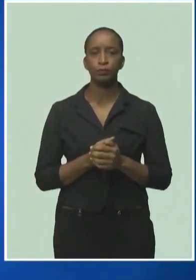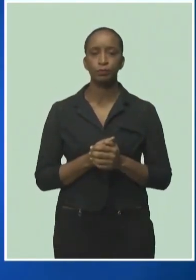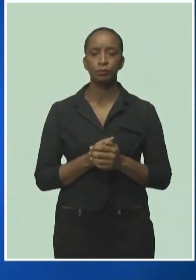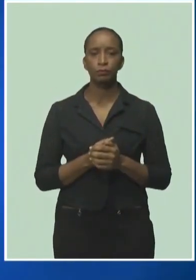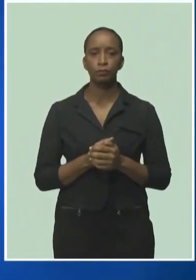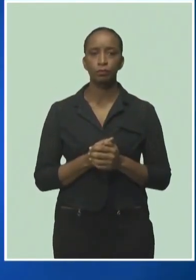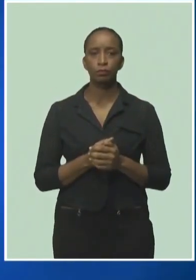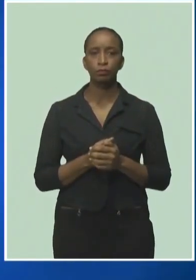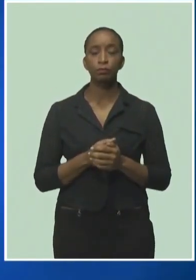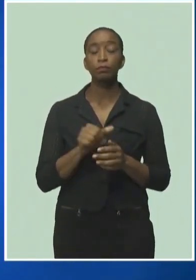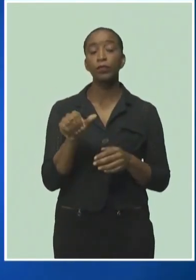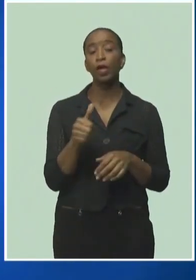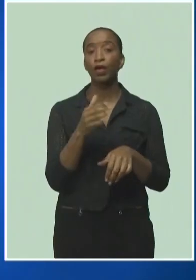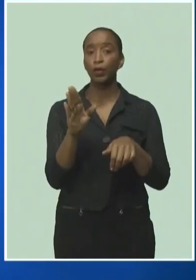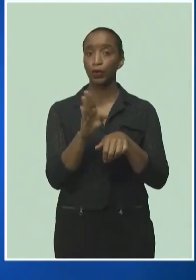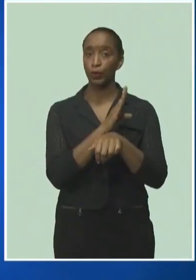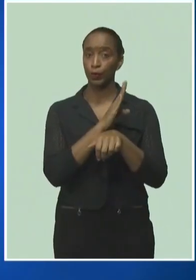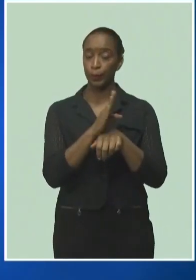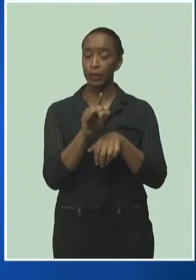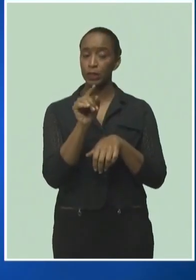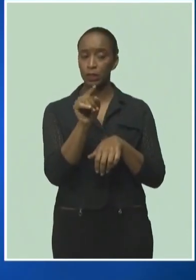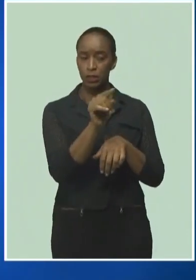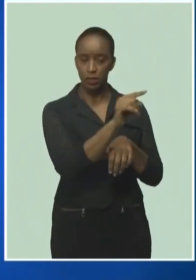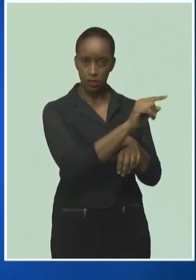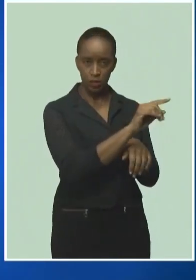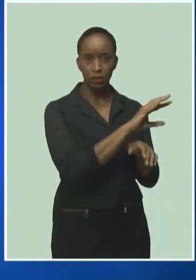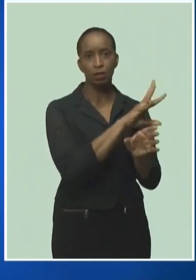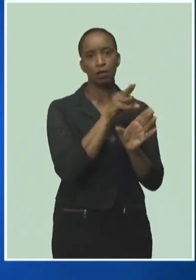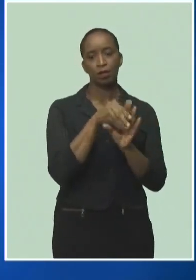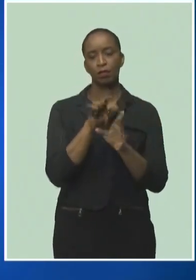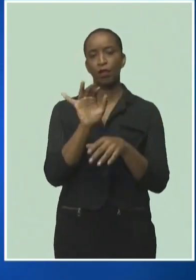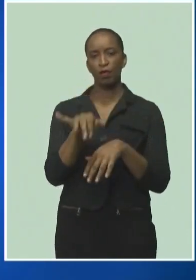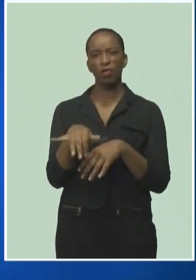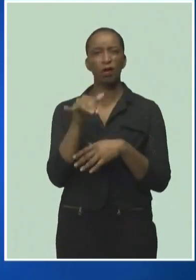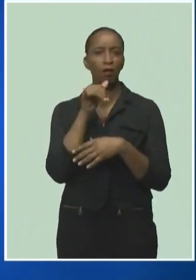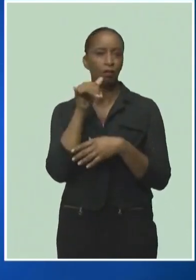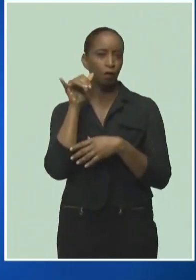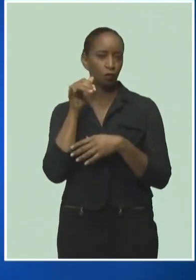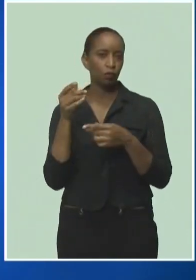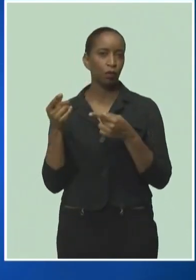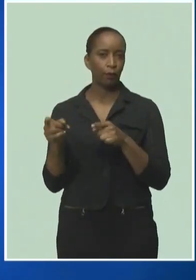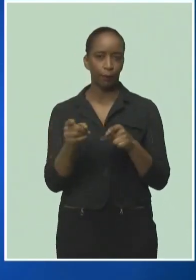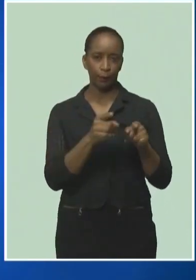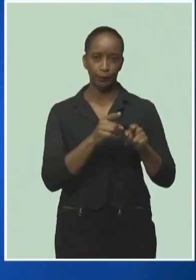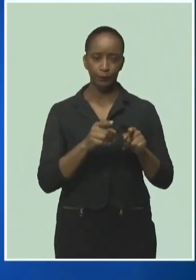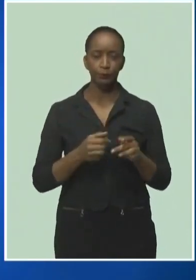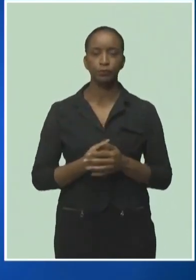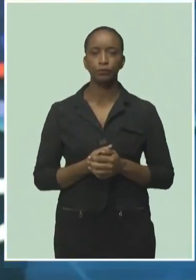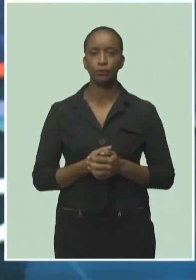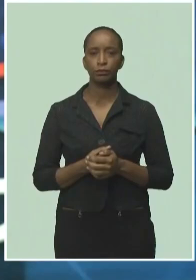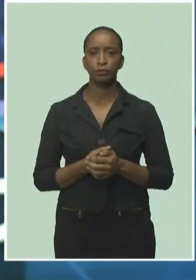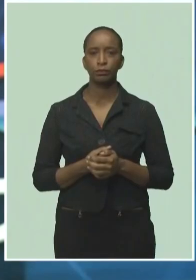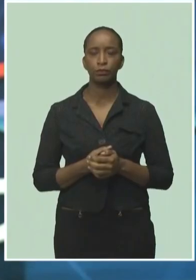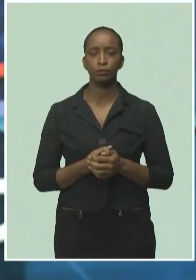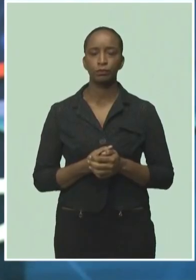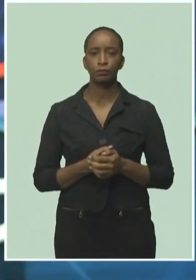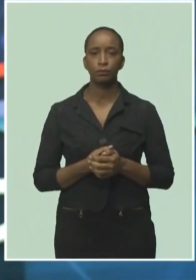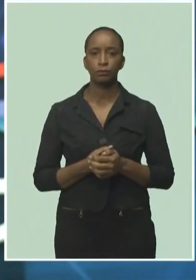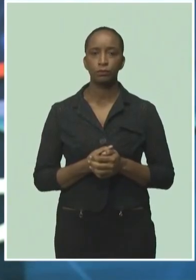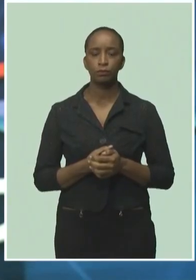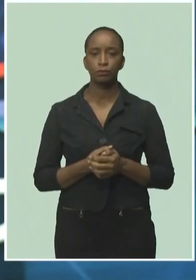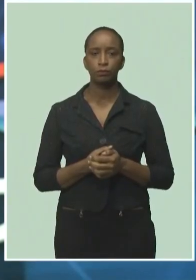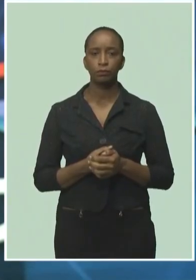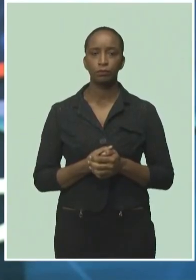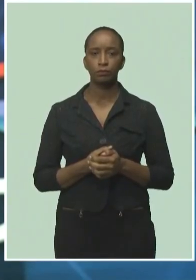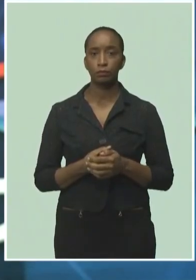took part in the day's activities in Freedom Park. Trevor Thorpe, CBC News. President